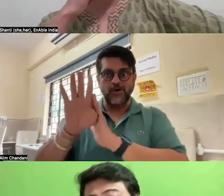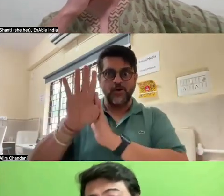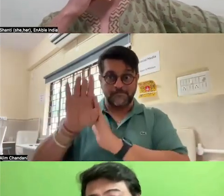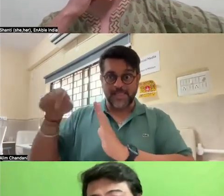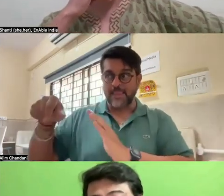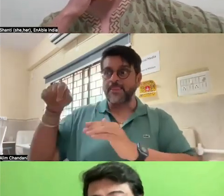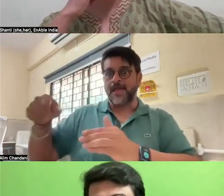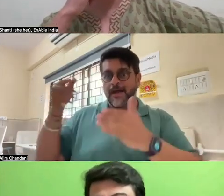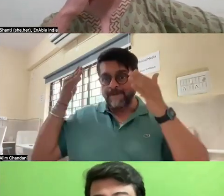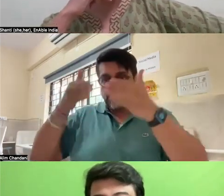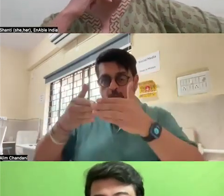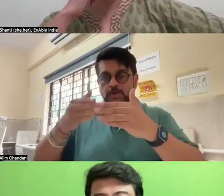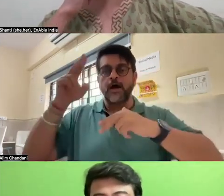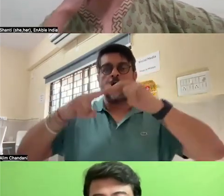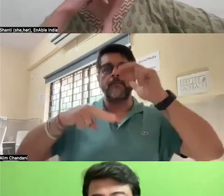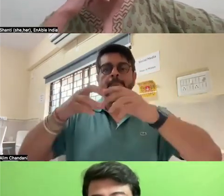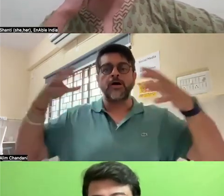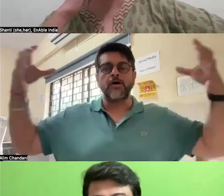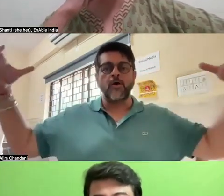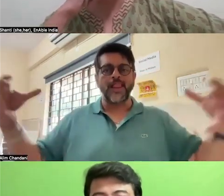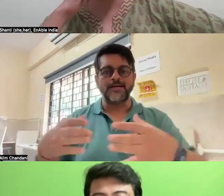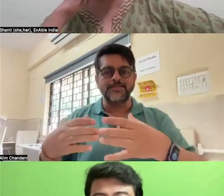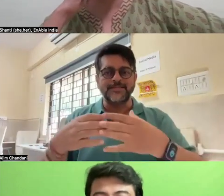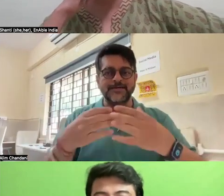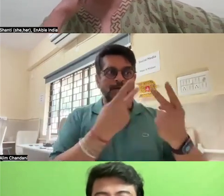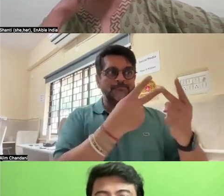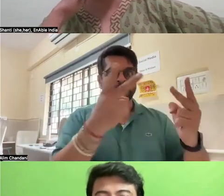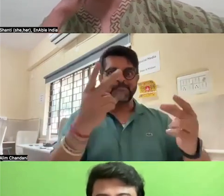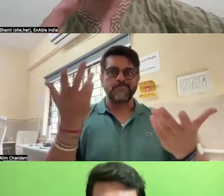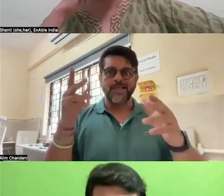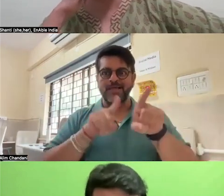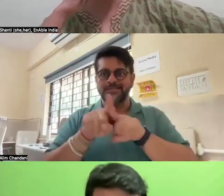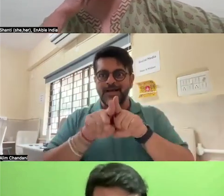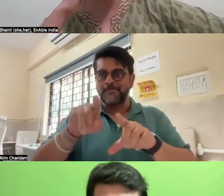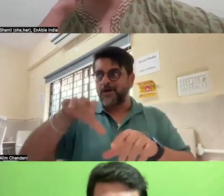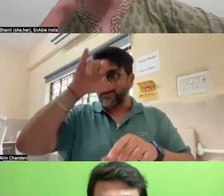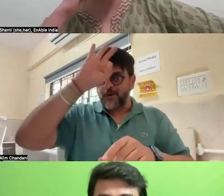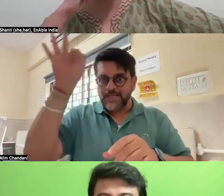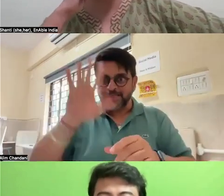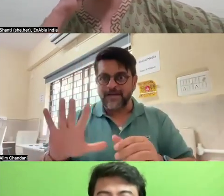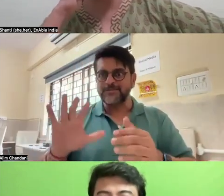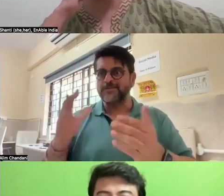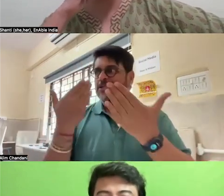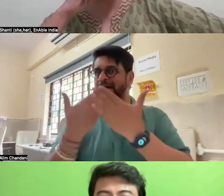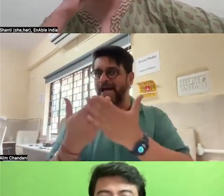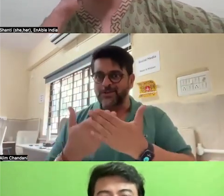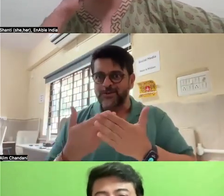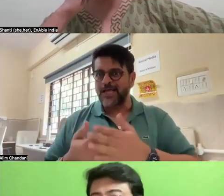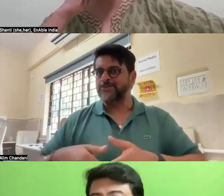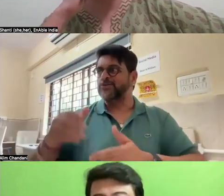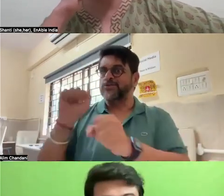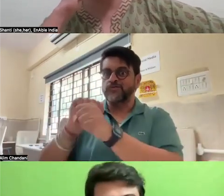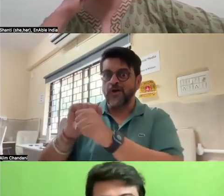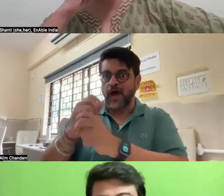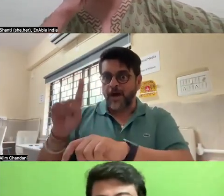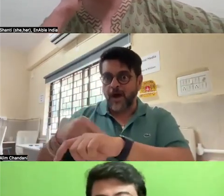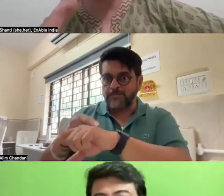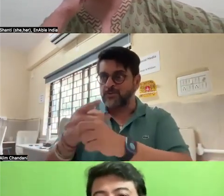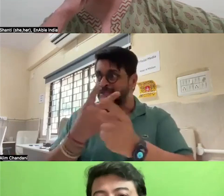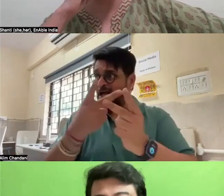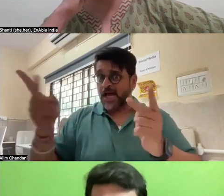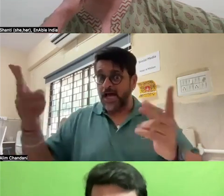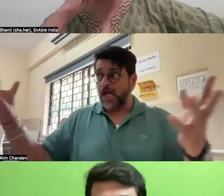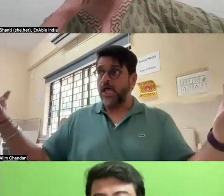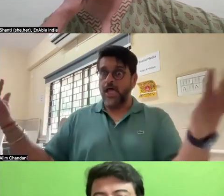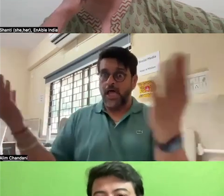Enable India, the Hear a Million project, which we have, we are focusing on building a collective of institutions focusing